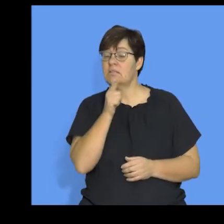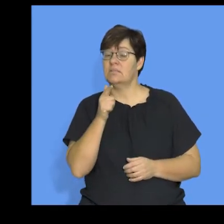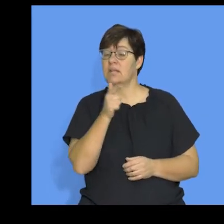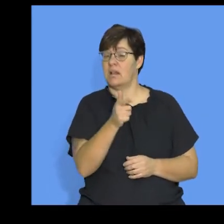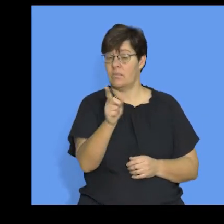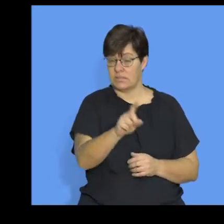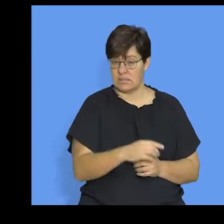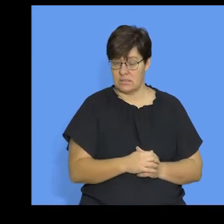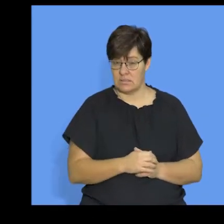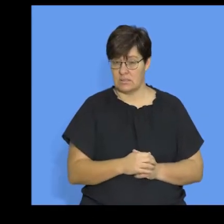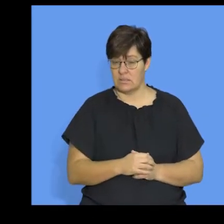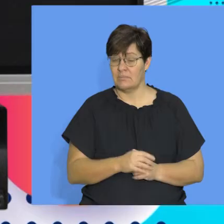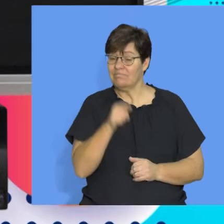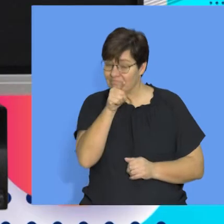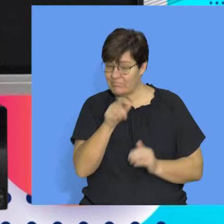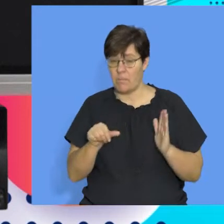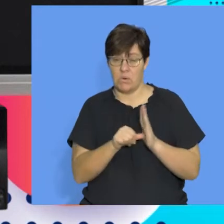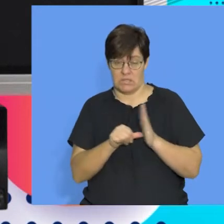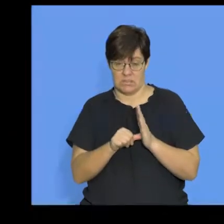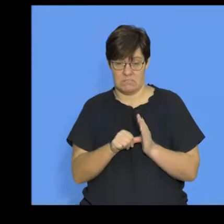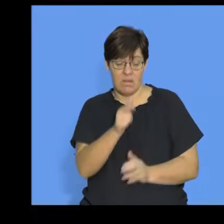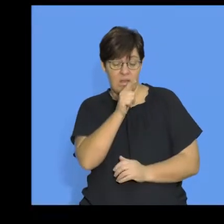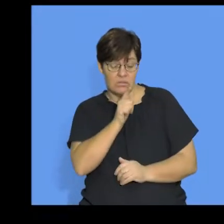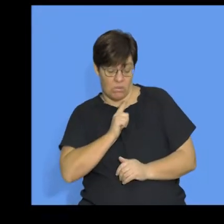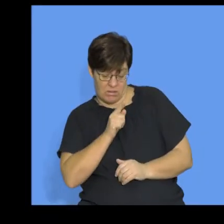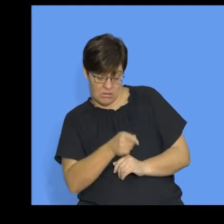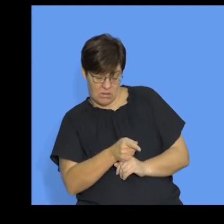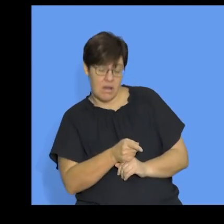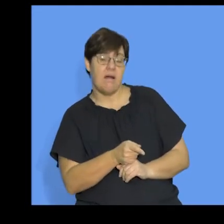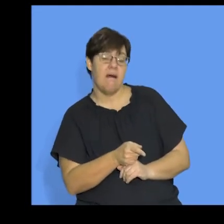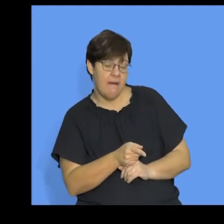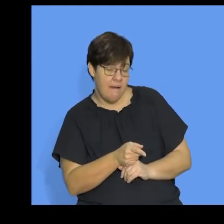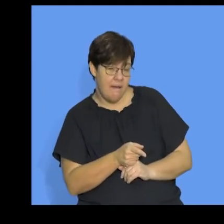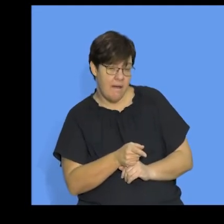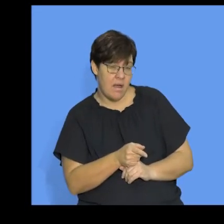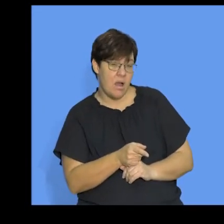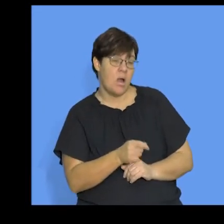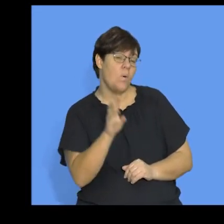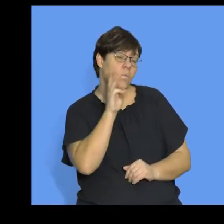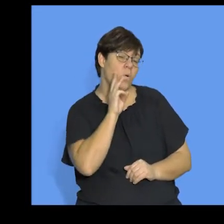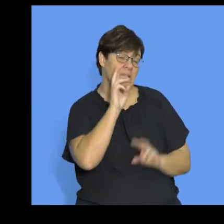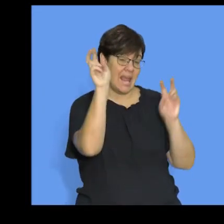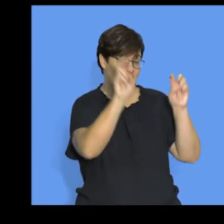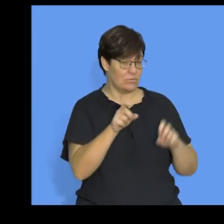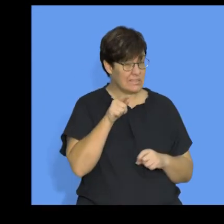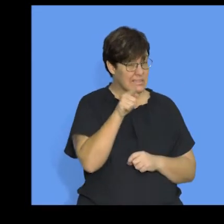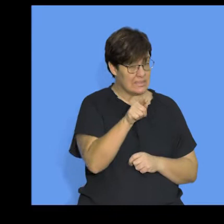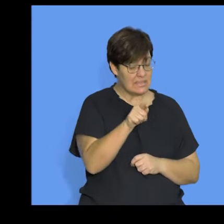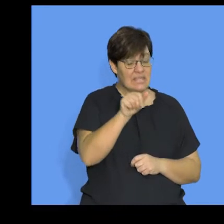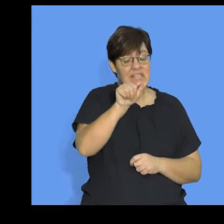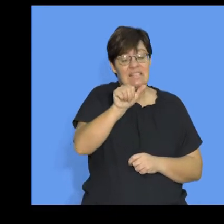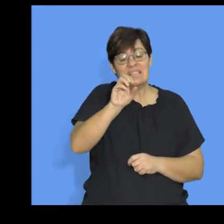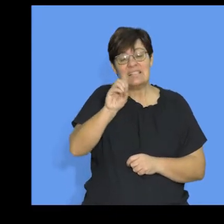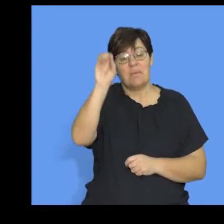that, and this is important, you were also told that in your water and electricity, 60% was